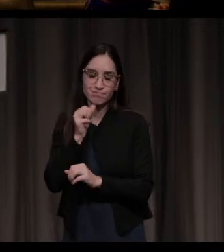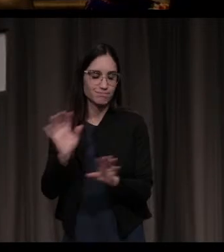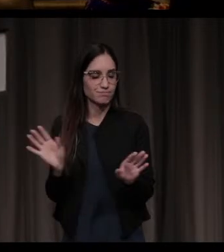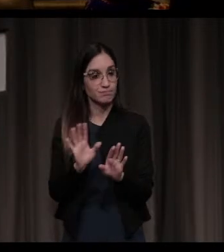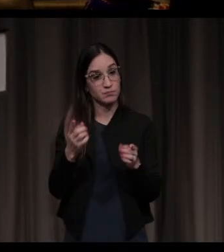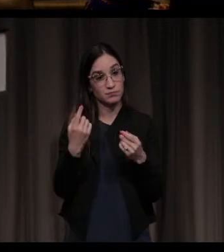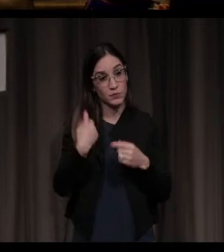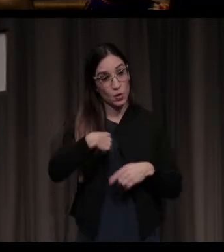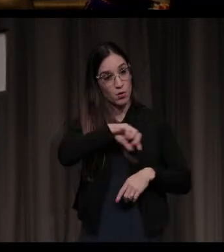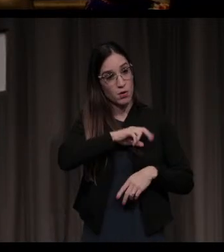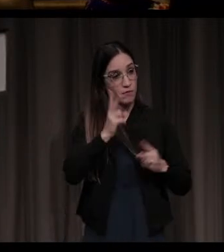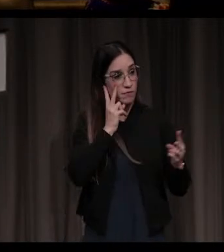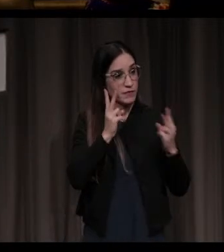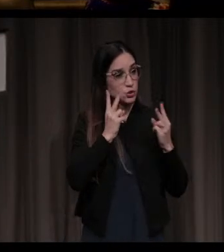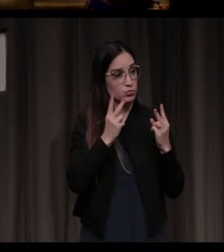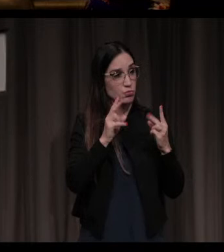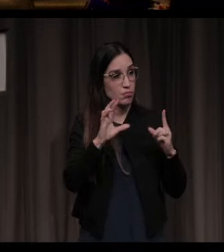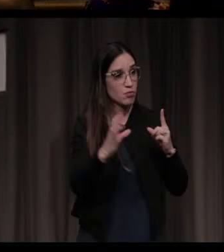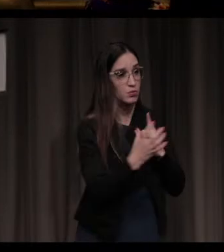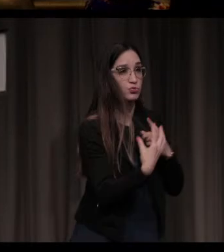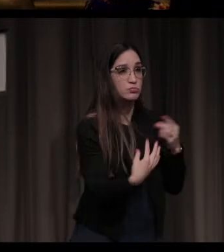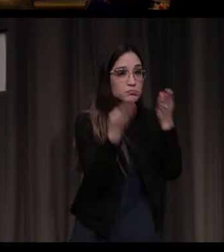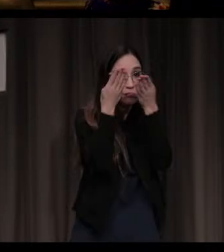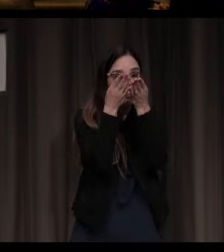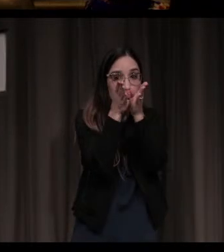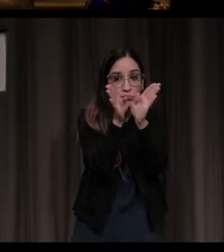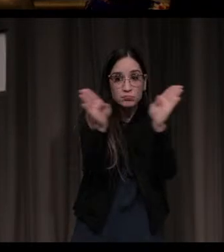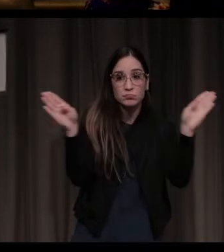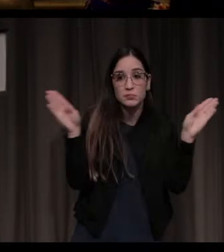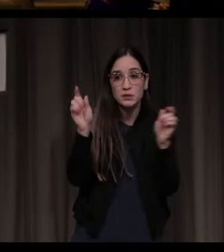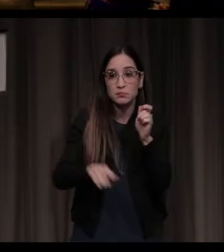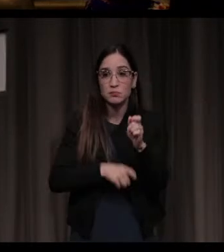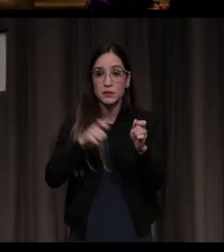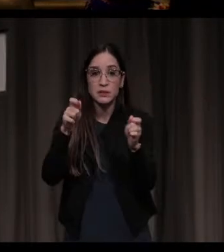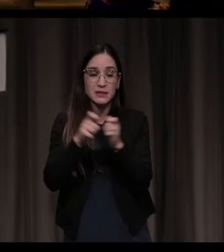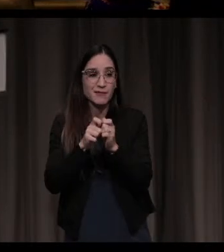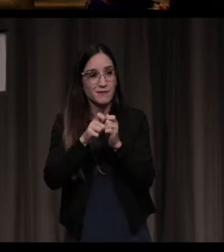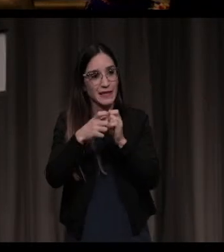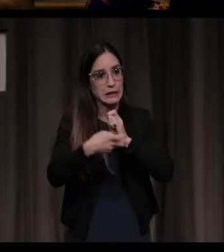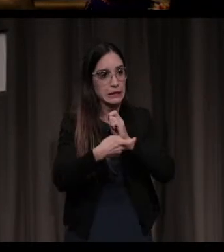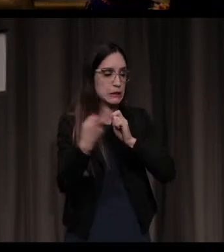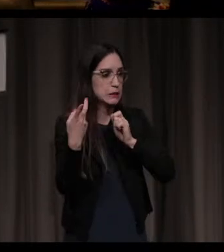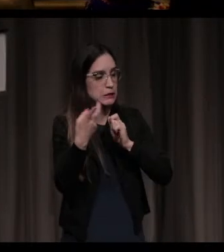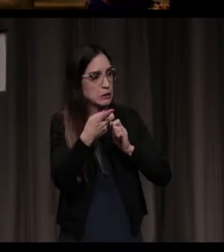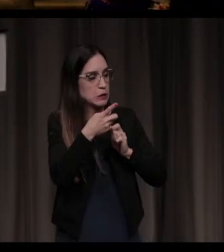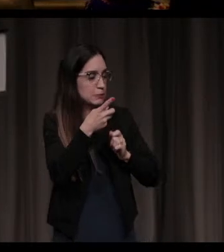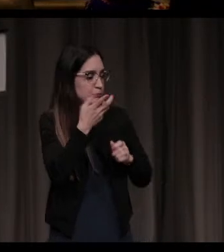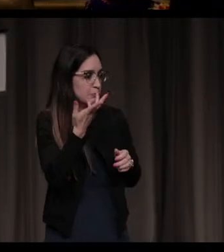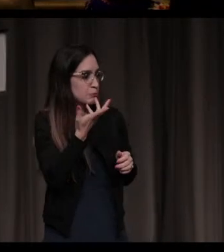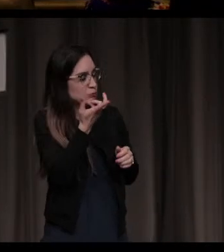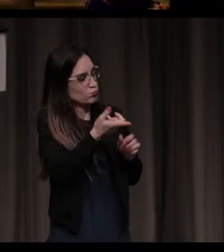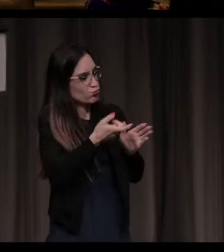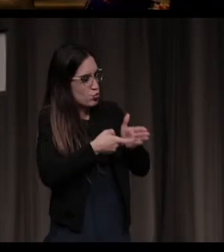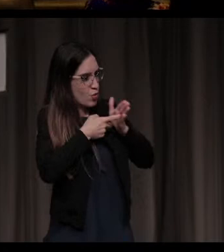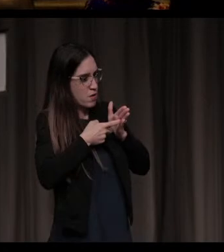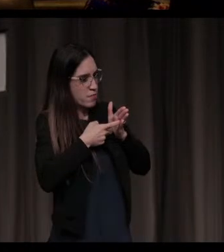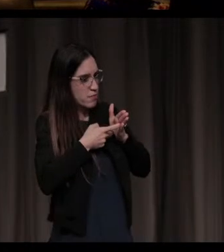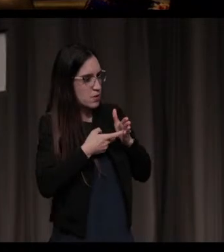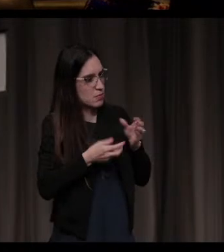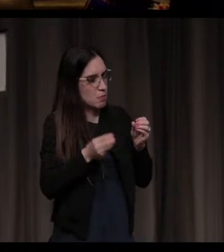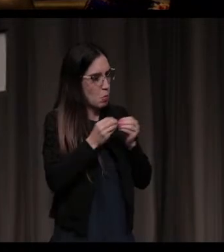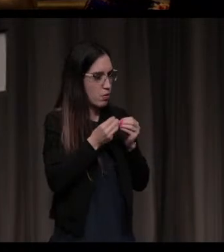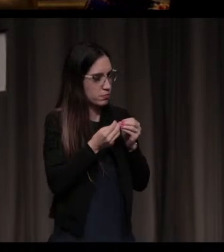visual culture relates to everything is not really bound by institutionalized narratives of one being higher than the other or